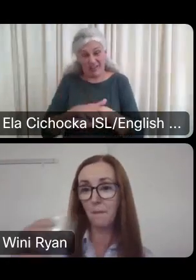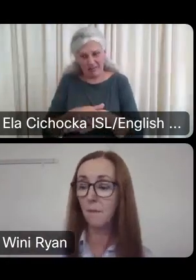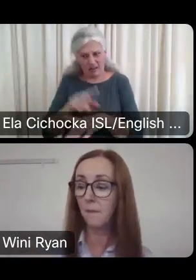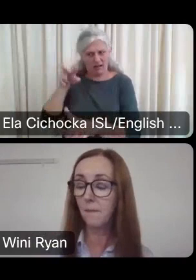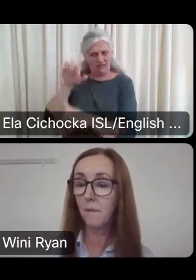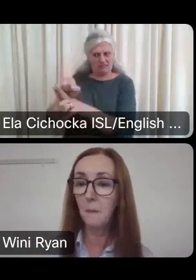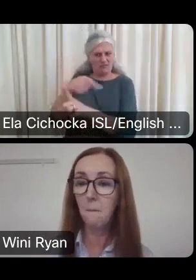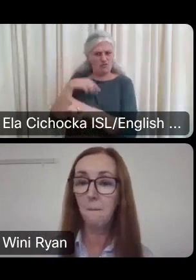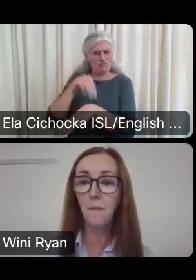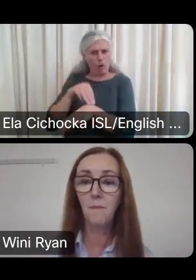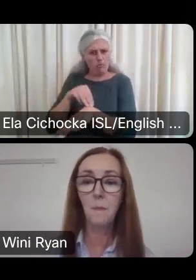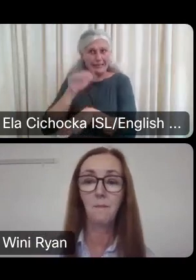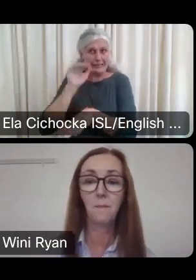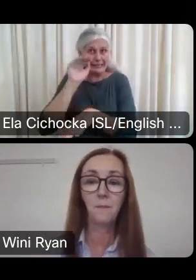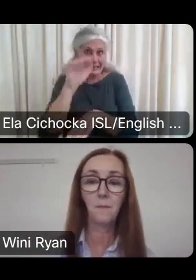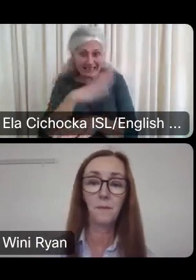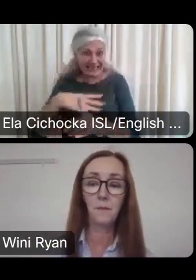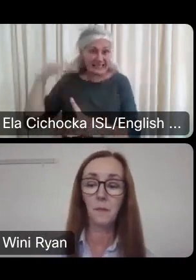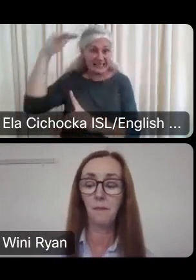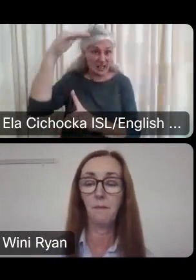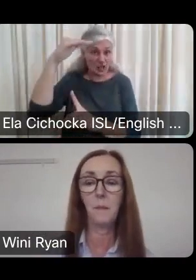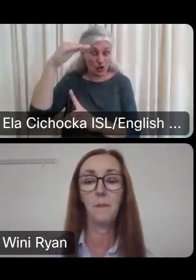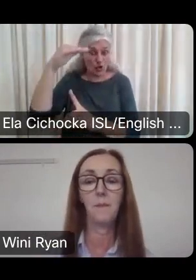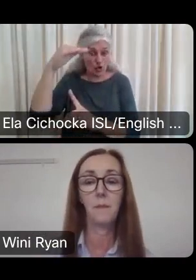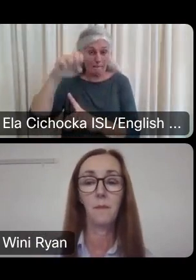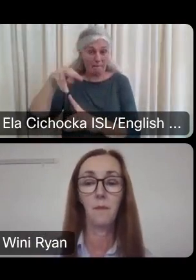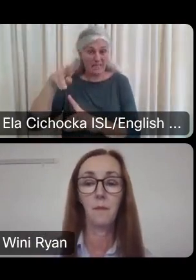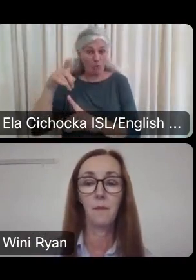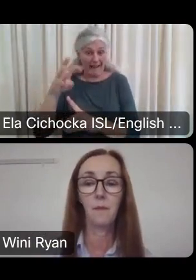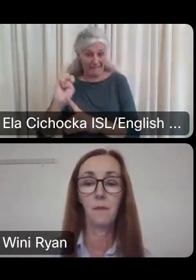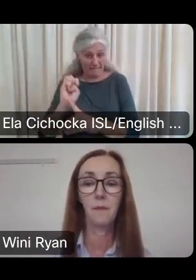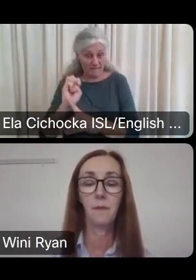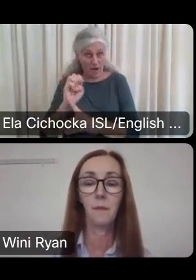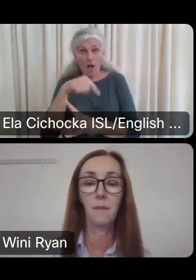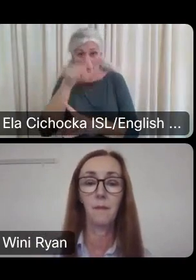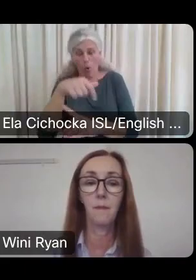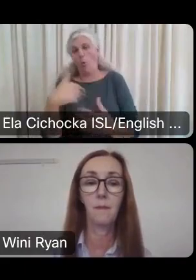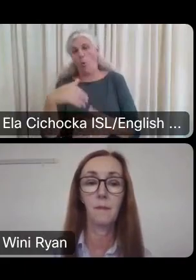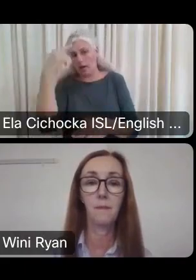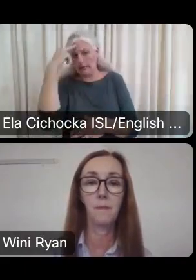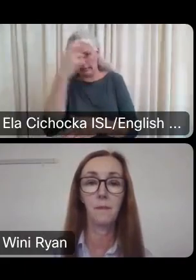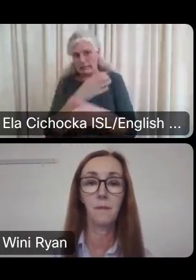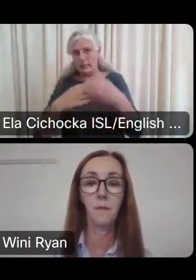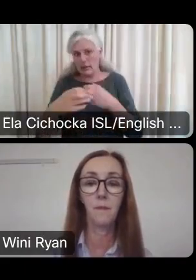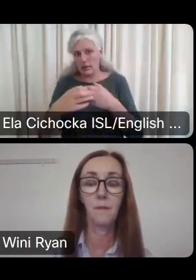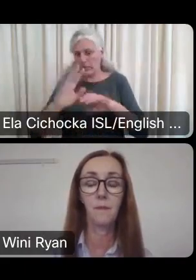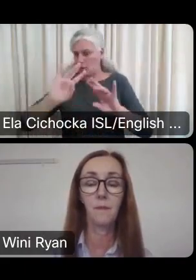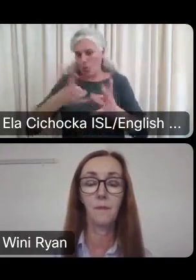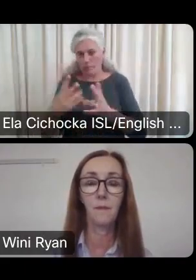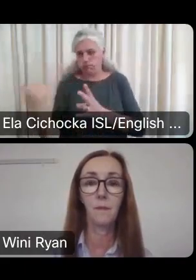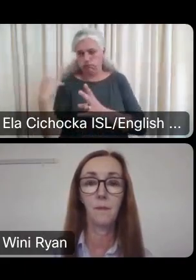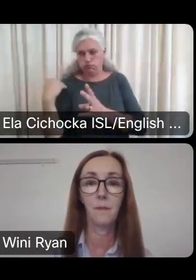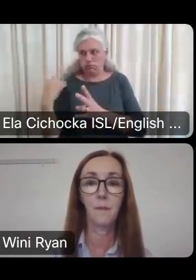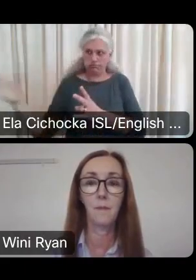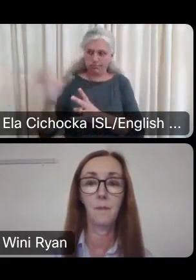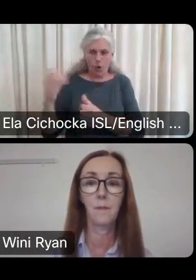the attention of a senior midwife on the ward. She was very understanding and immediately called my obstetrician. They